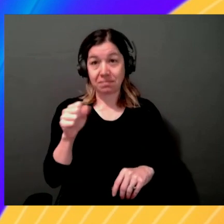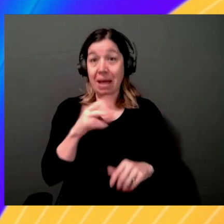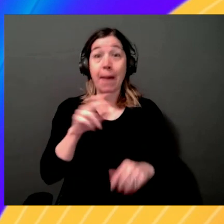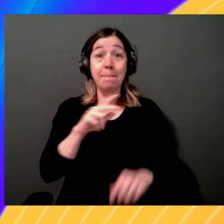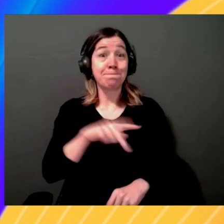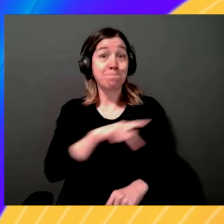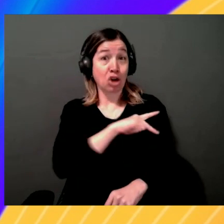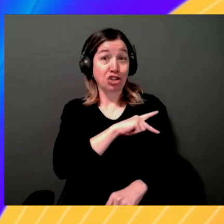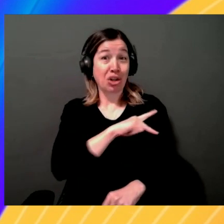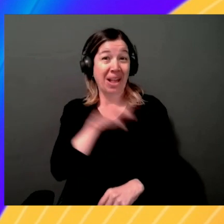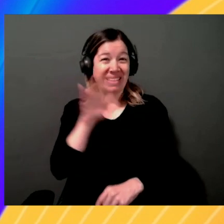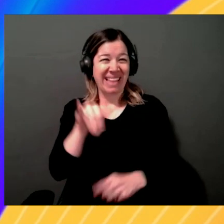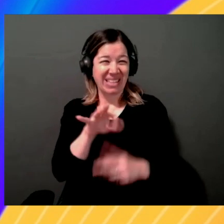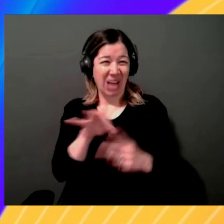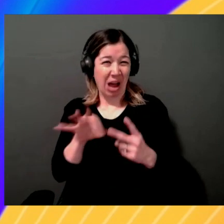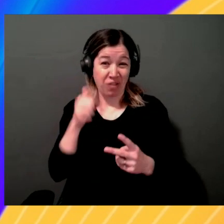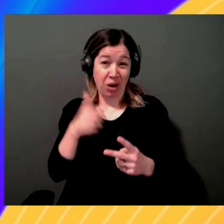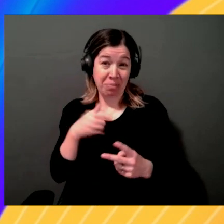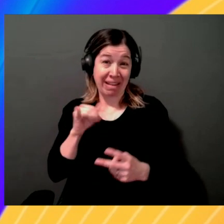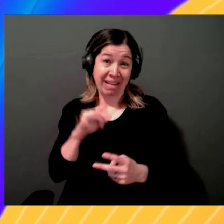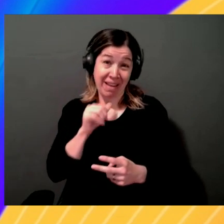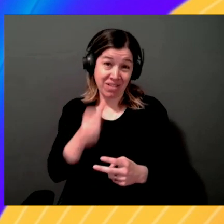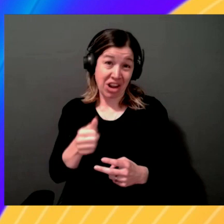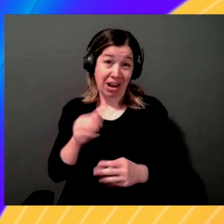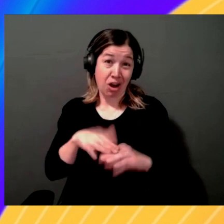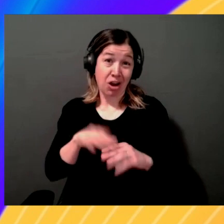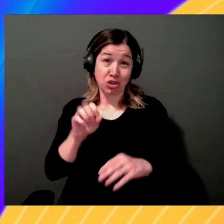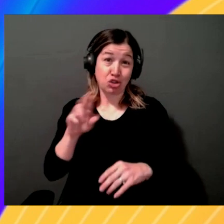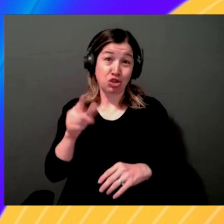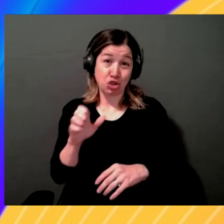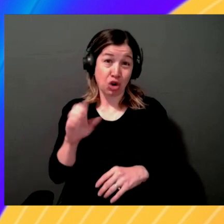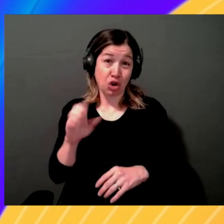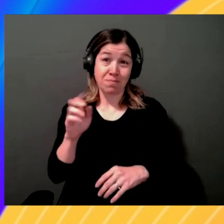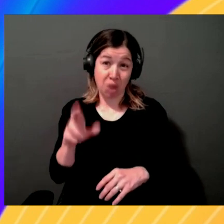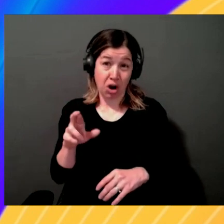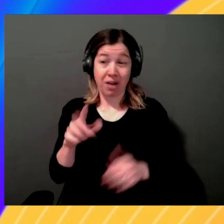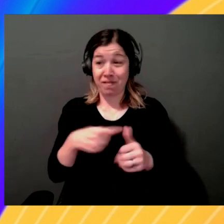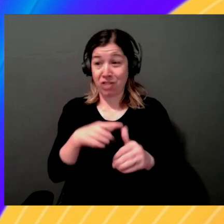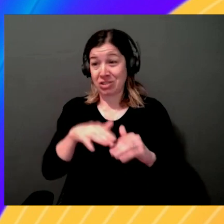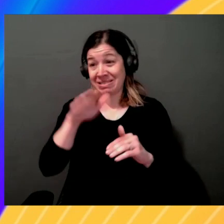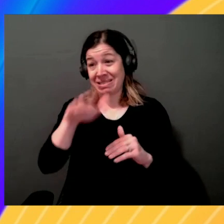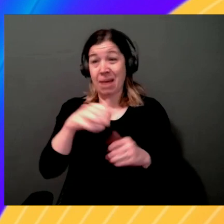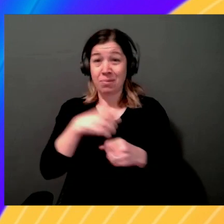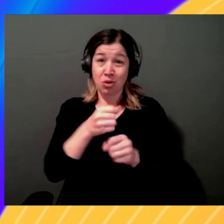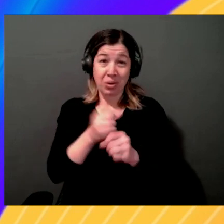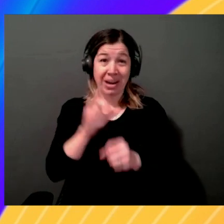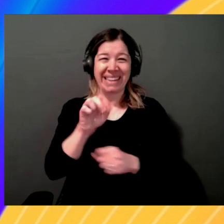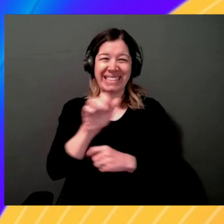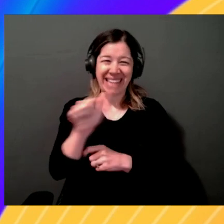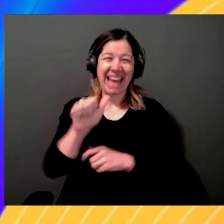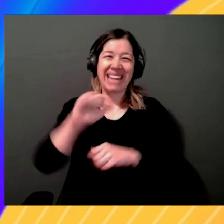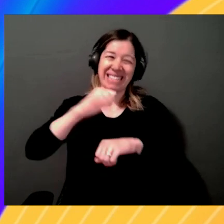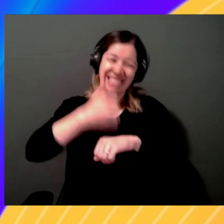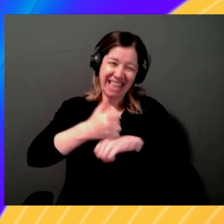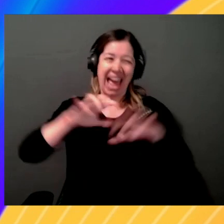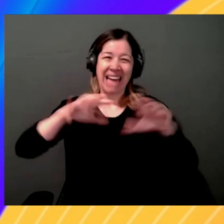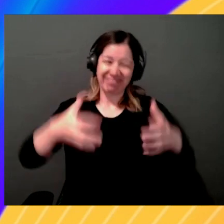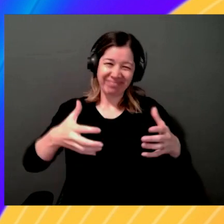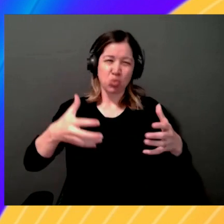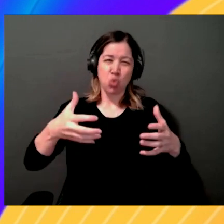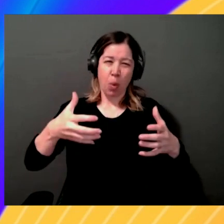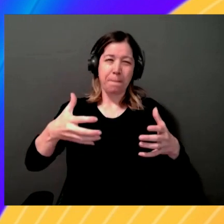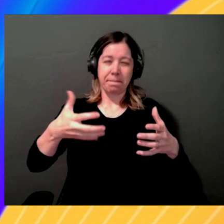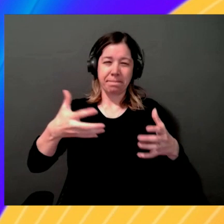not, it's on the search bar. Yes. And your first step is basically to create a data set group, right? This is kind of the head